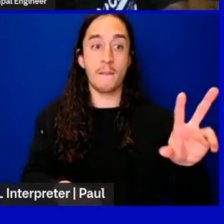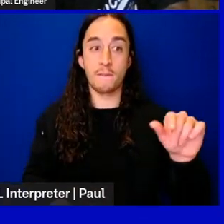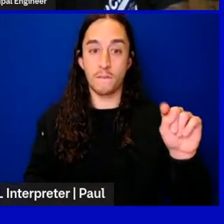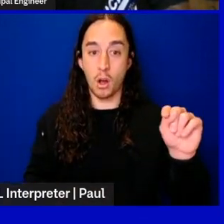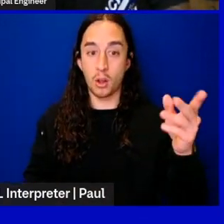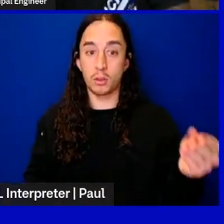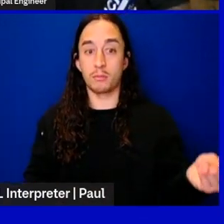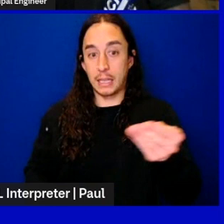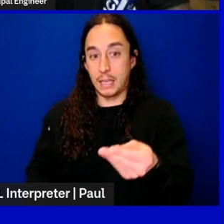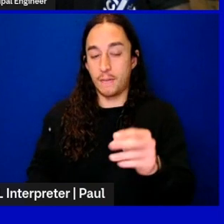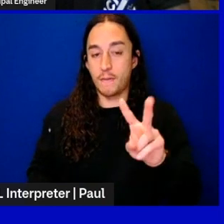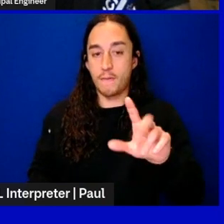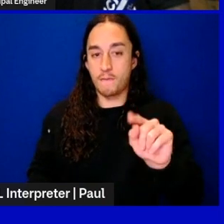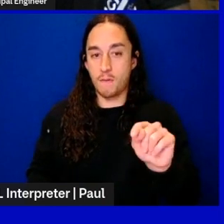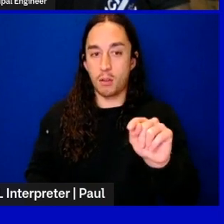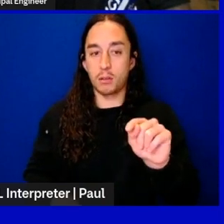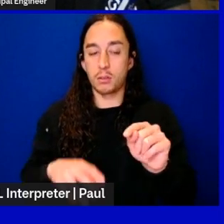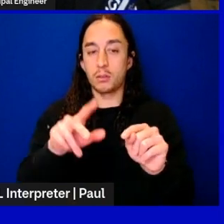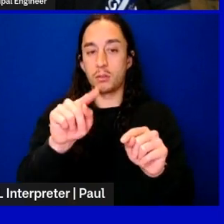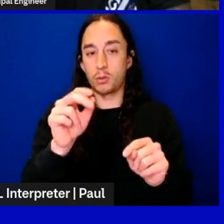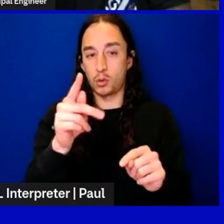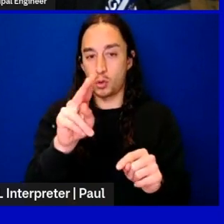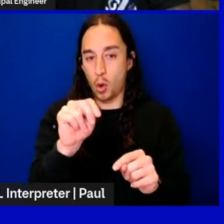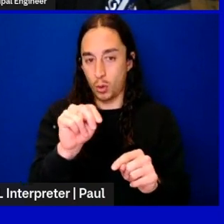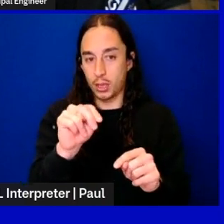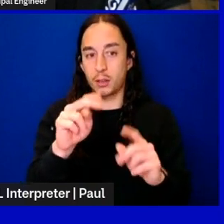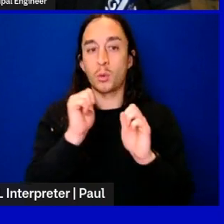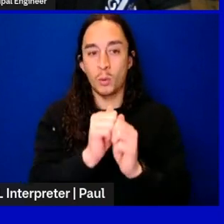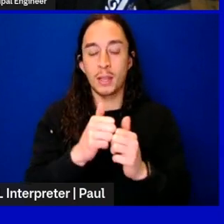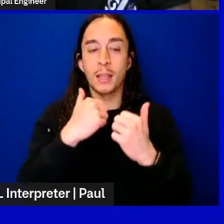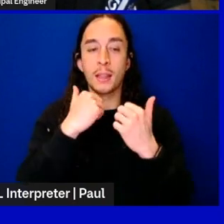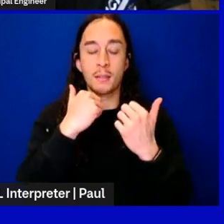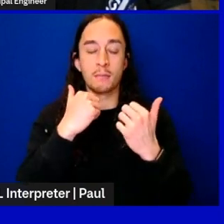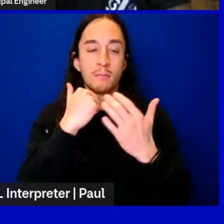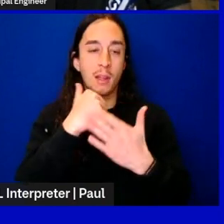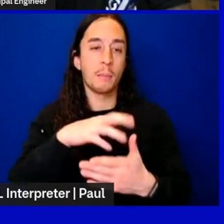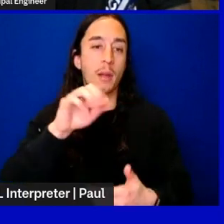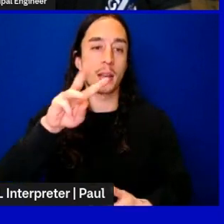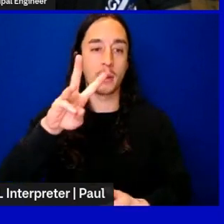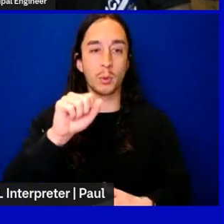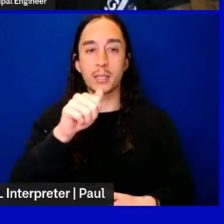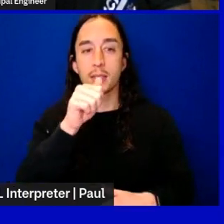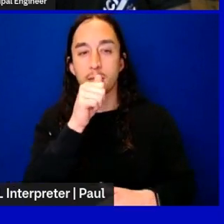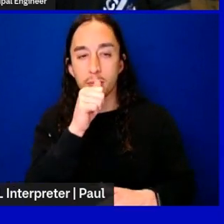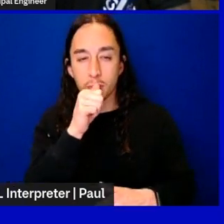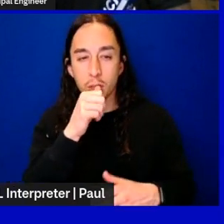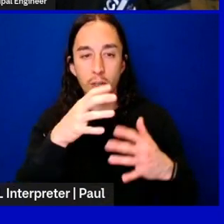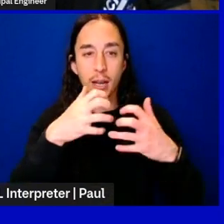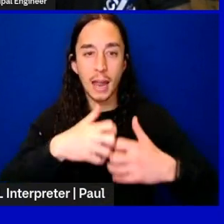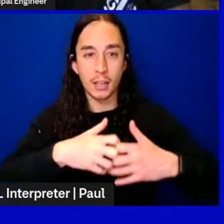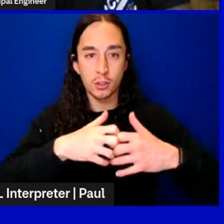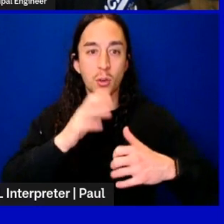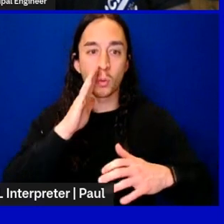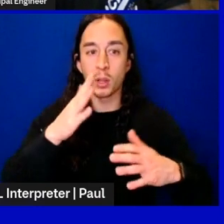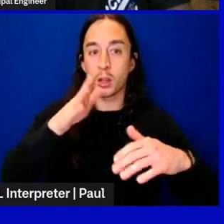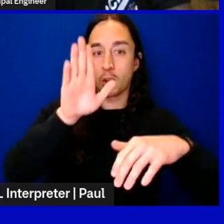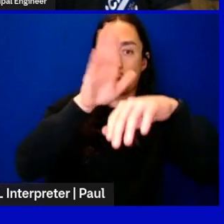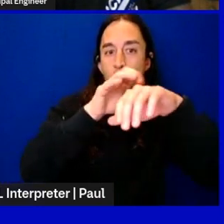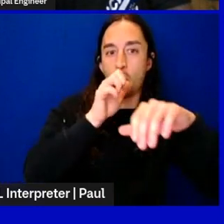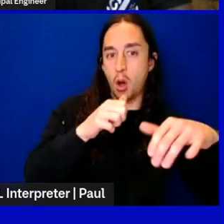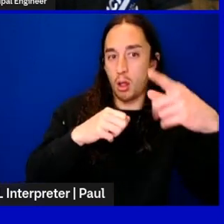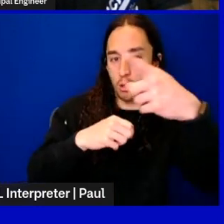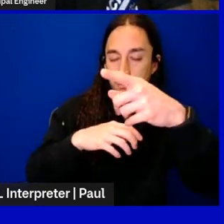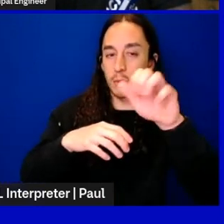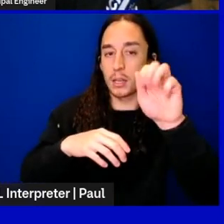token. And what the Vault will do with the help of the AWS secret engine, it is going to make a call to the AWS IAM service.